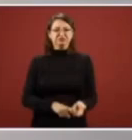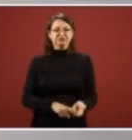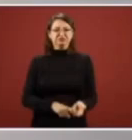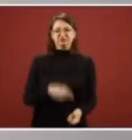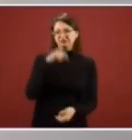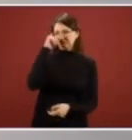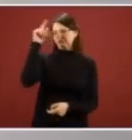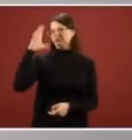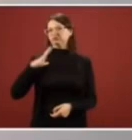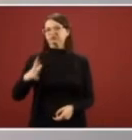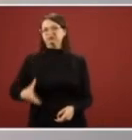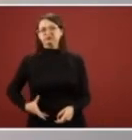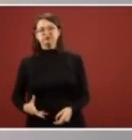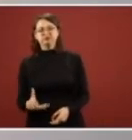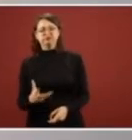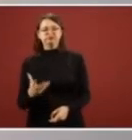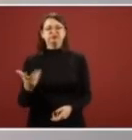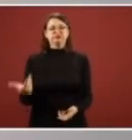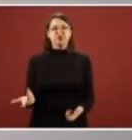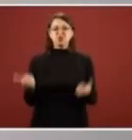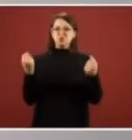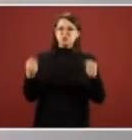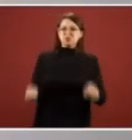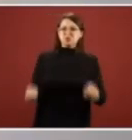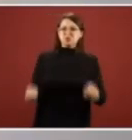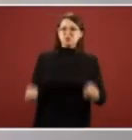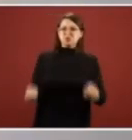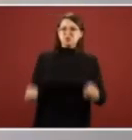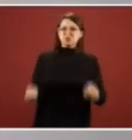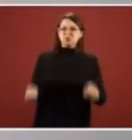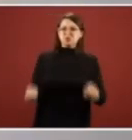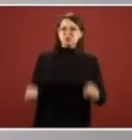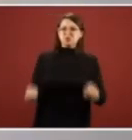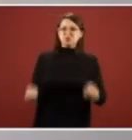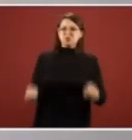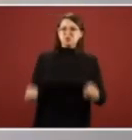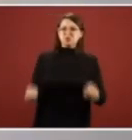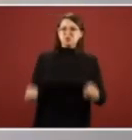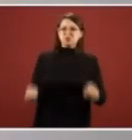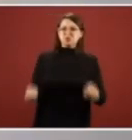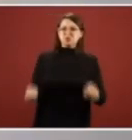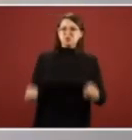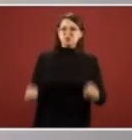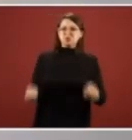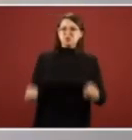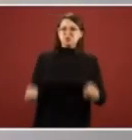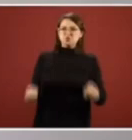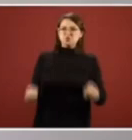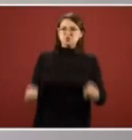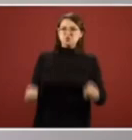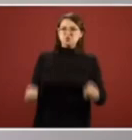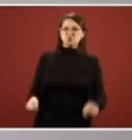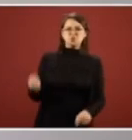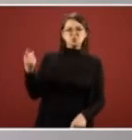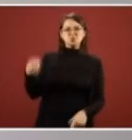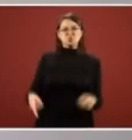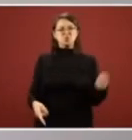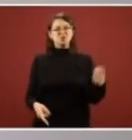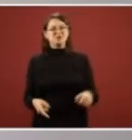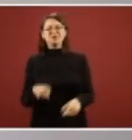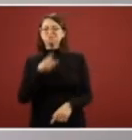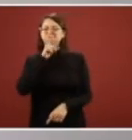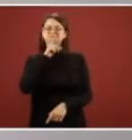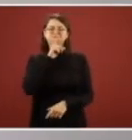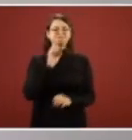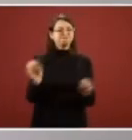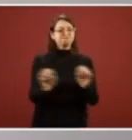strong. Con el autoritarismo. Or with authoritarianism, power. El poder solo